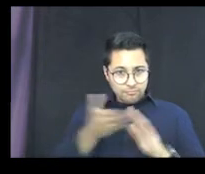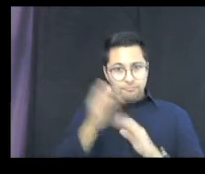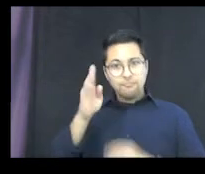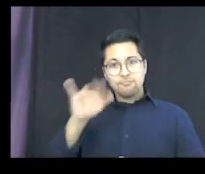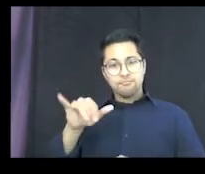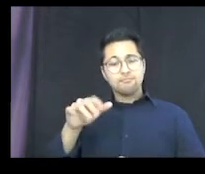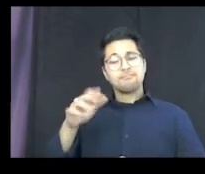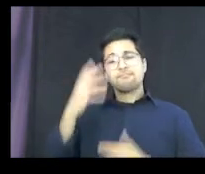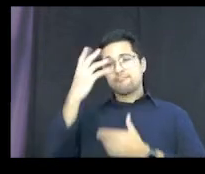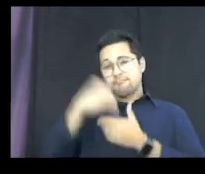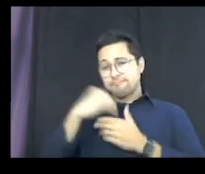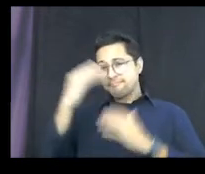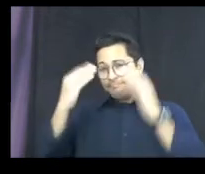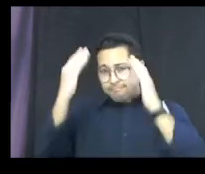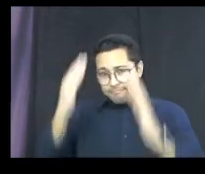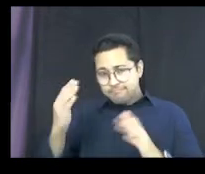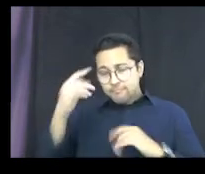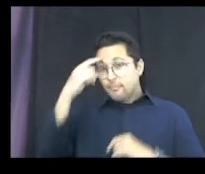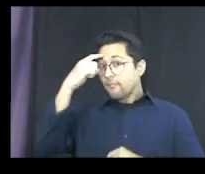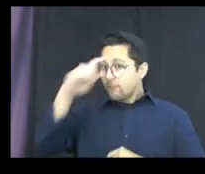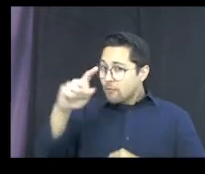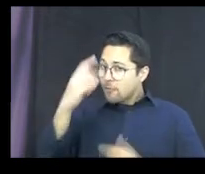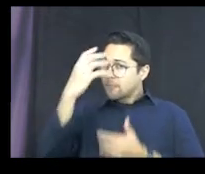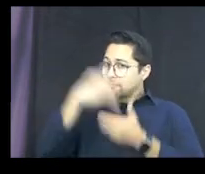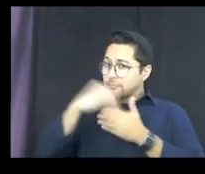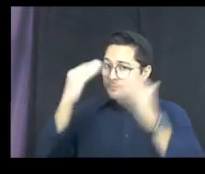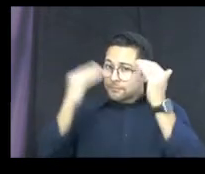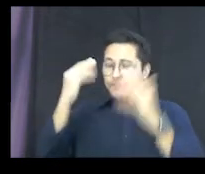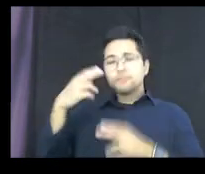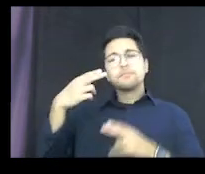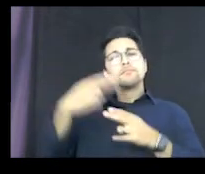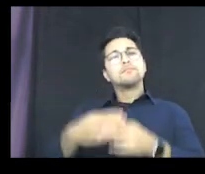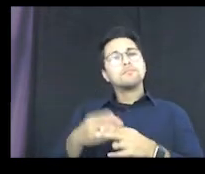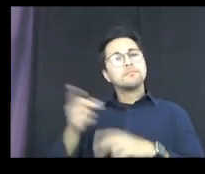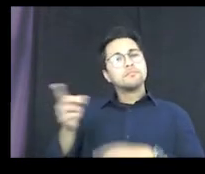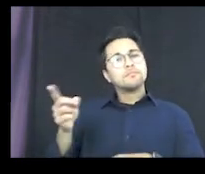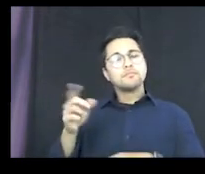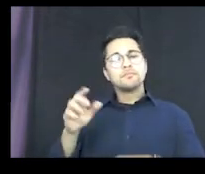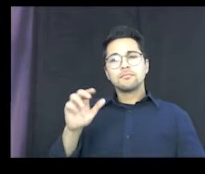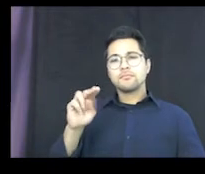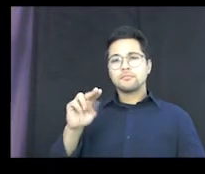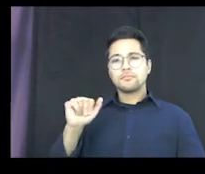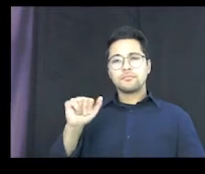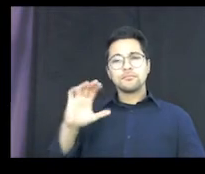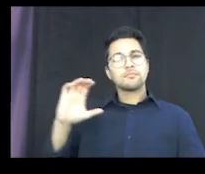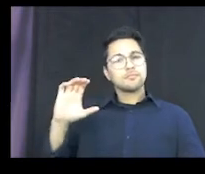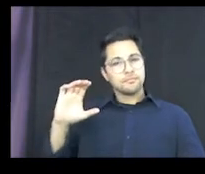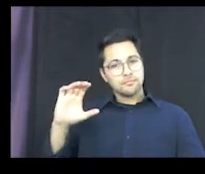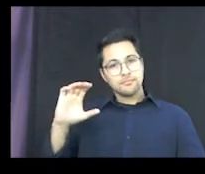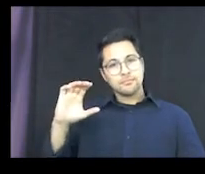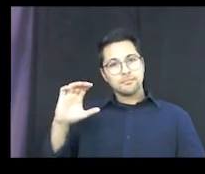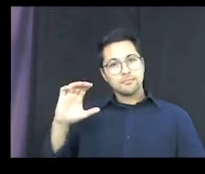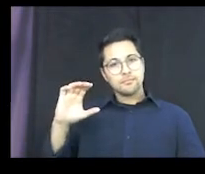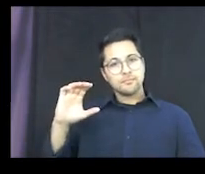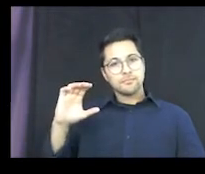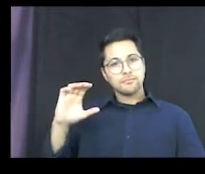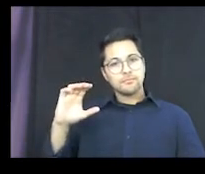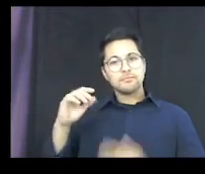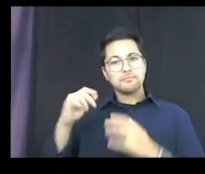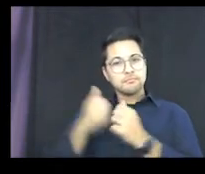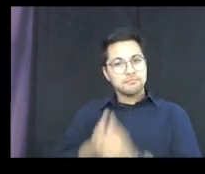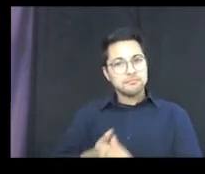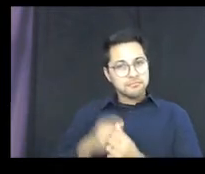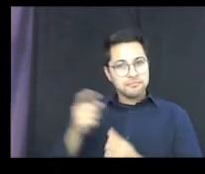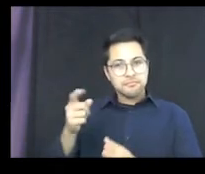by autistic adults and is for autistic adults, known as the MAC, that is based